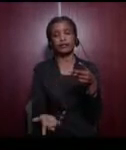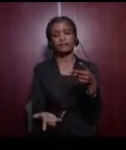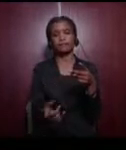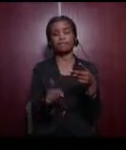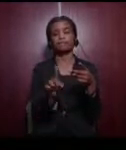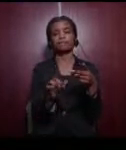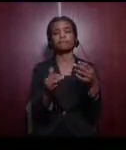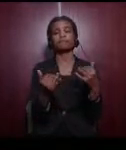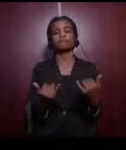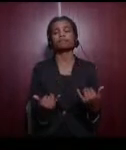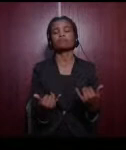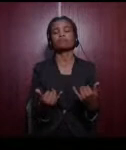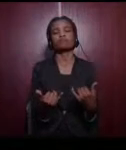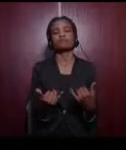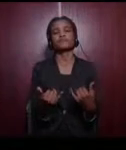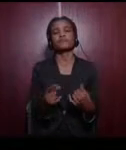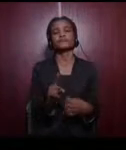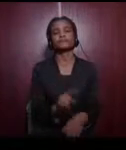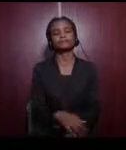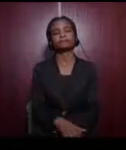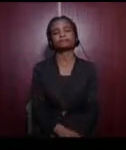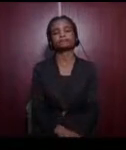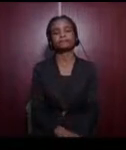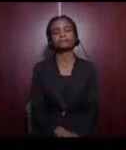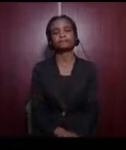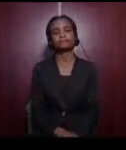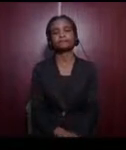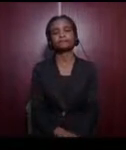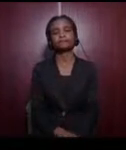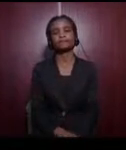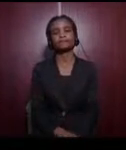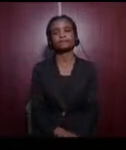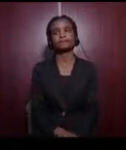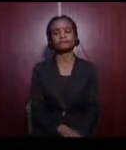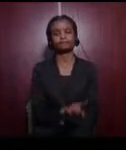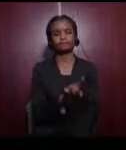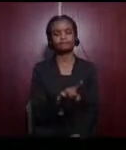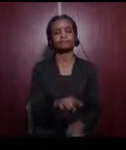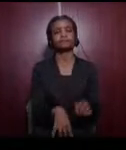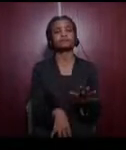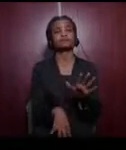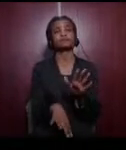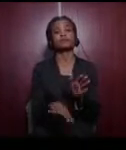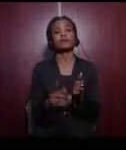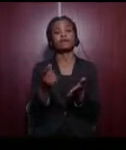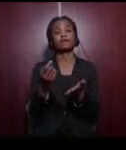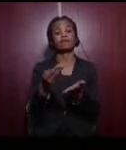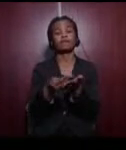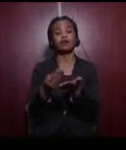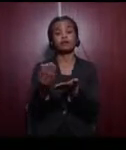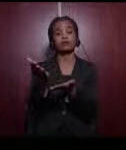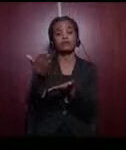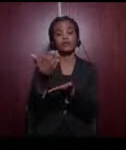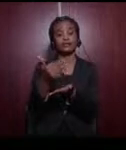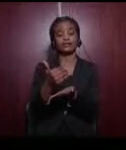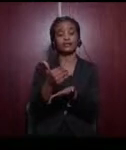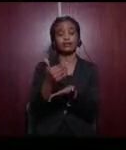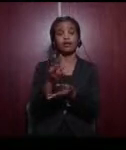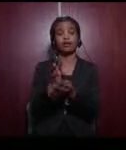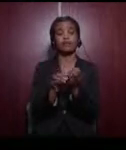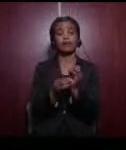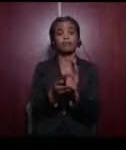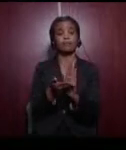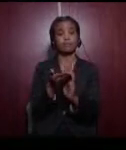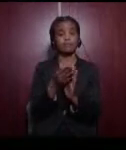informs the fundraising amendment bill? Is it based on the framework? Is it the